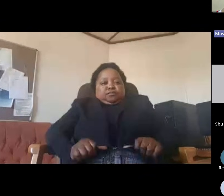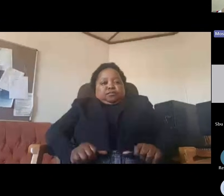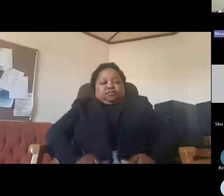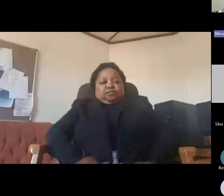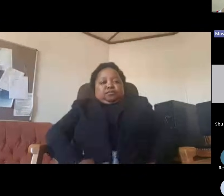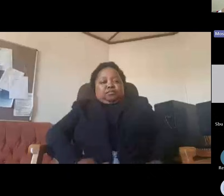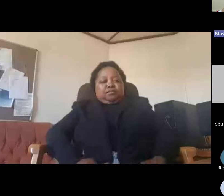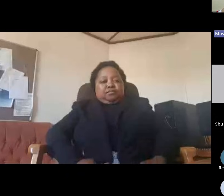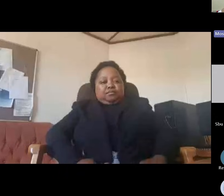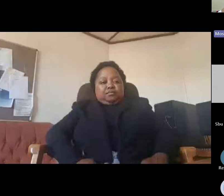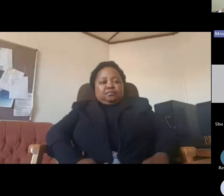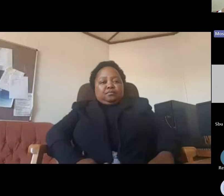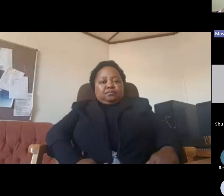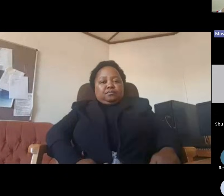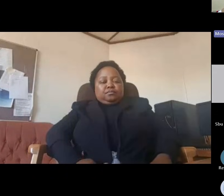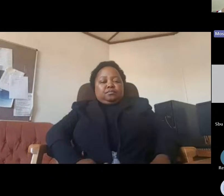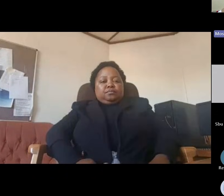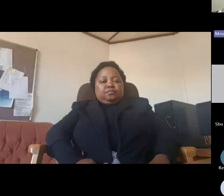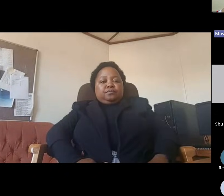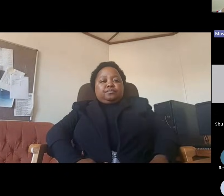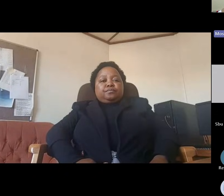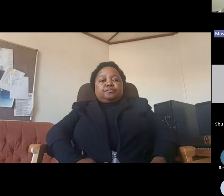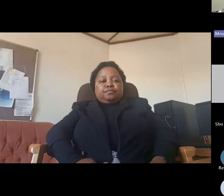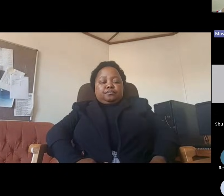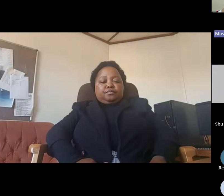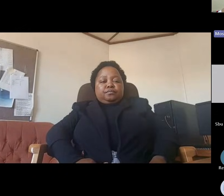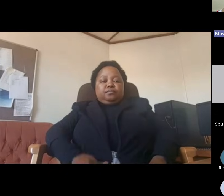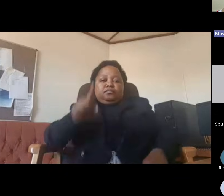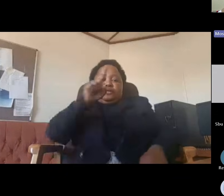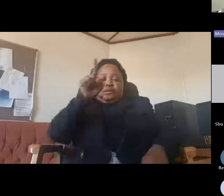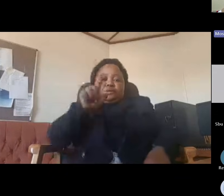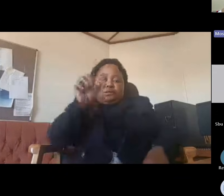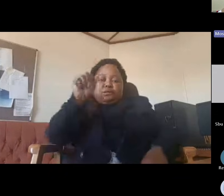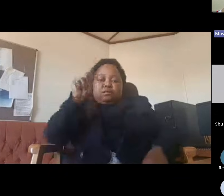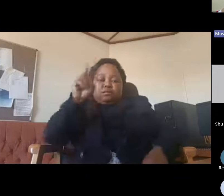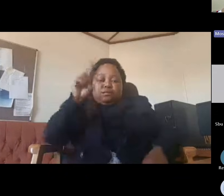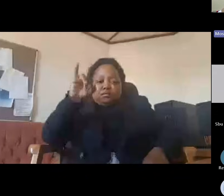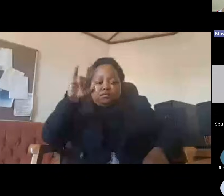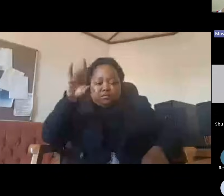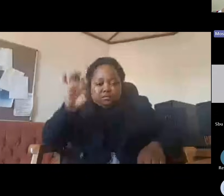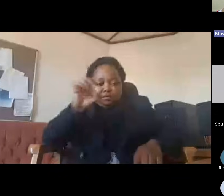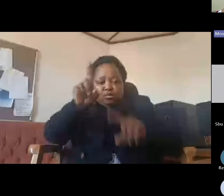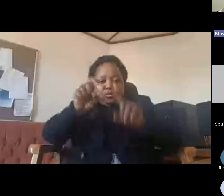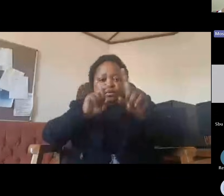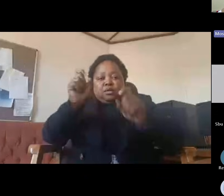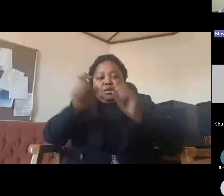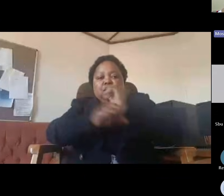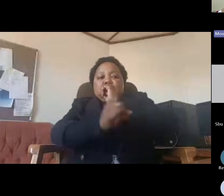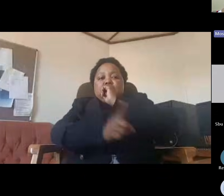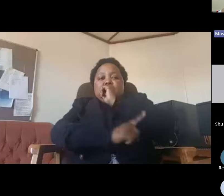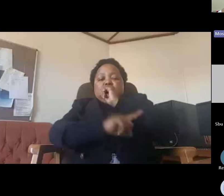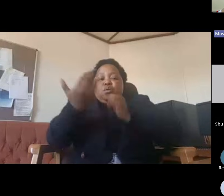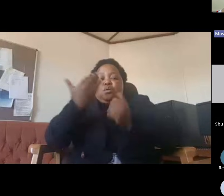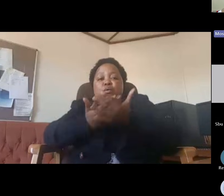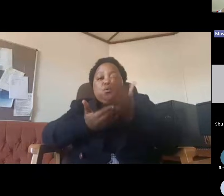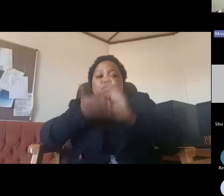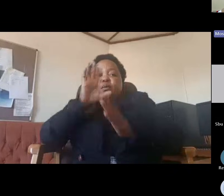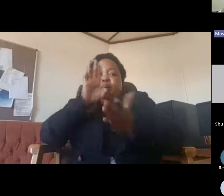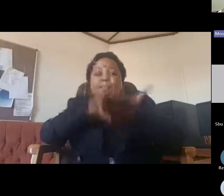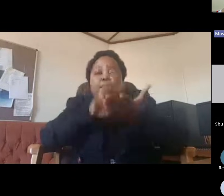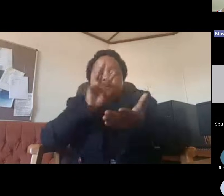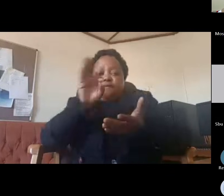Zandile, apologies, Zandile Sakwane. It's to either Mefifi or Mema Morao to